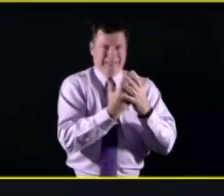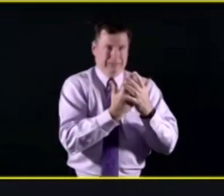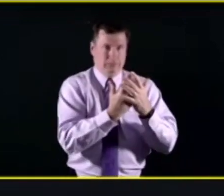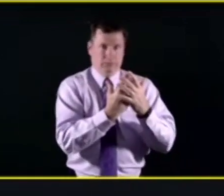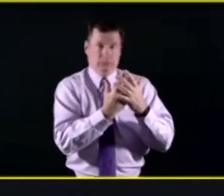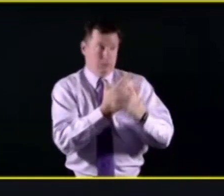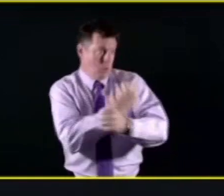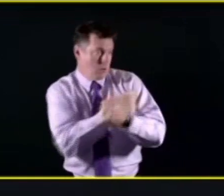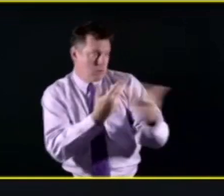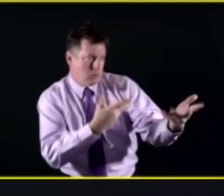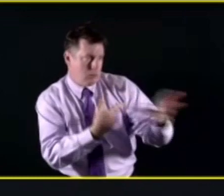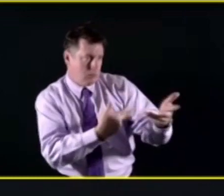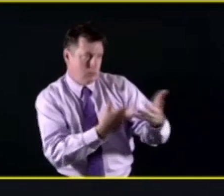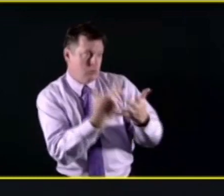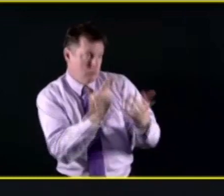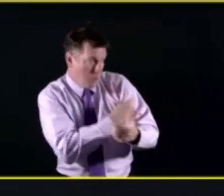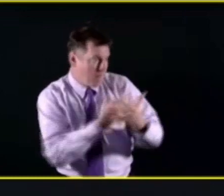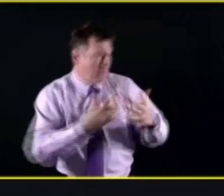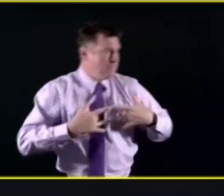James?